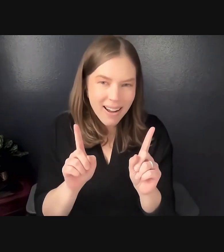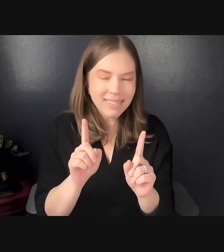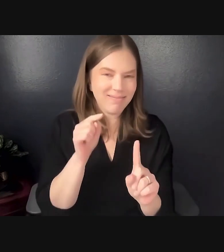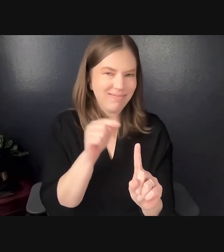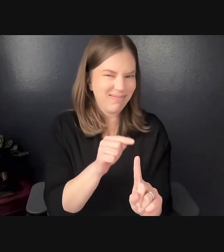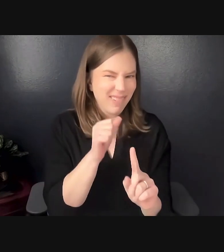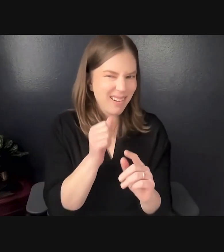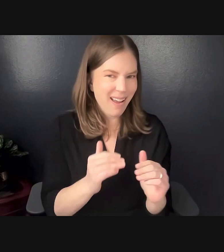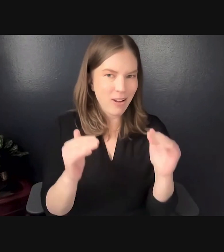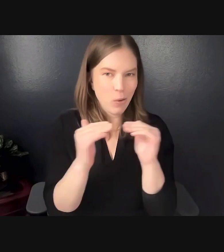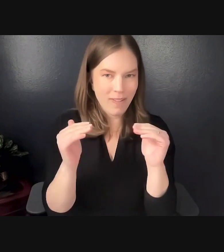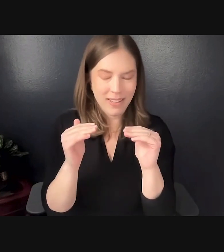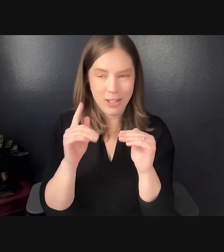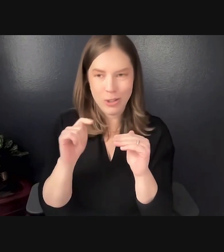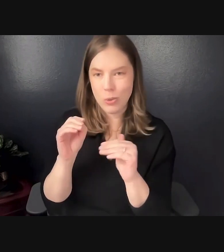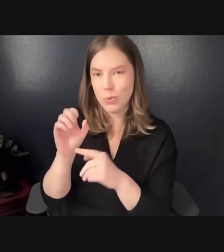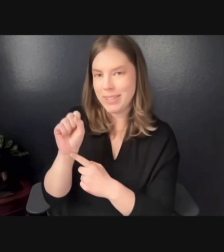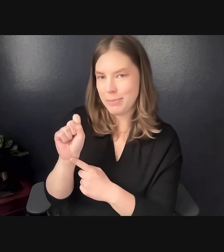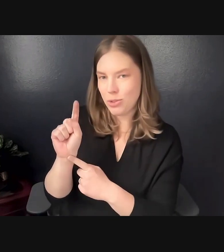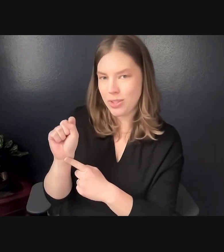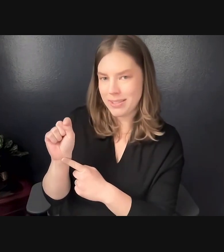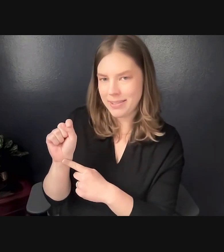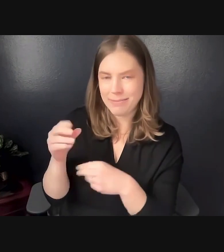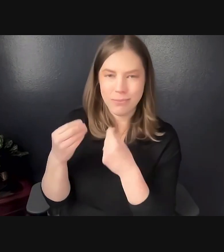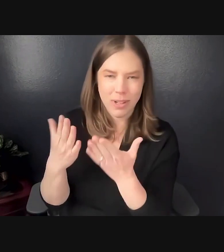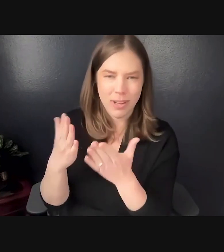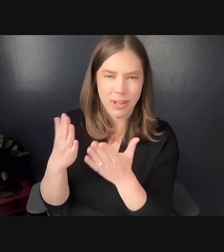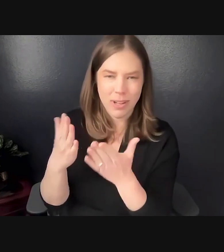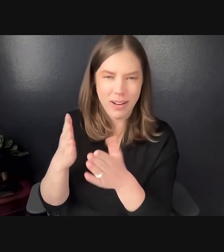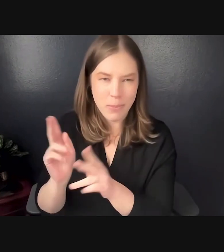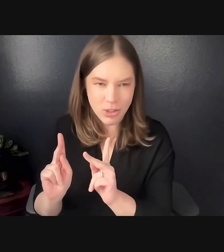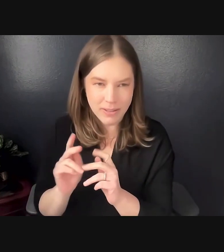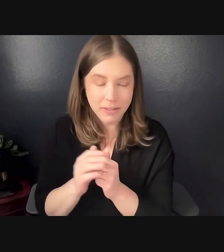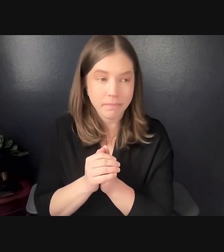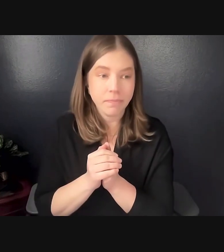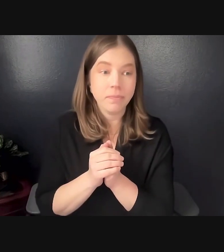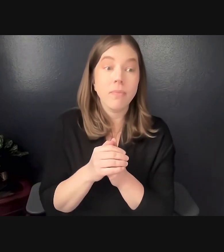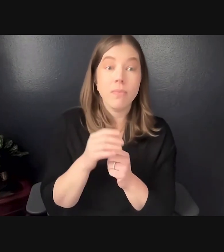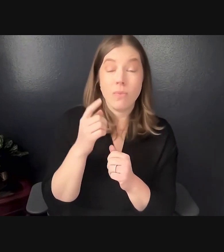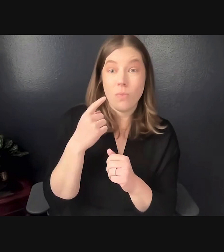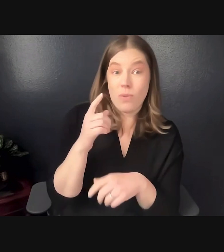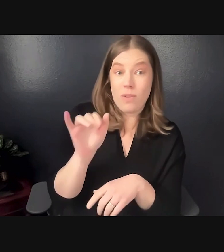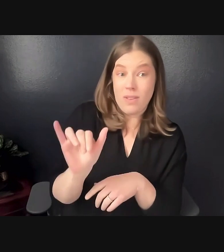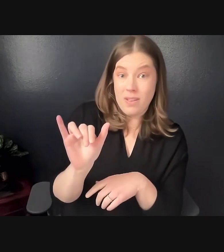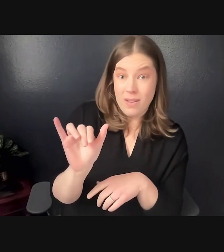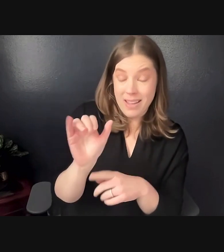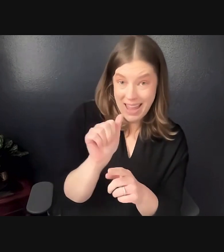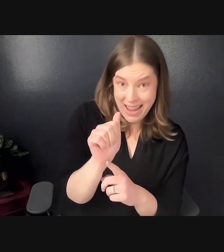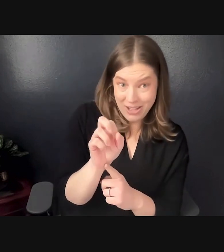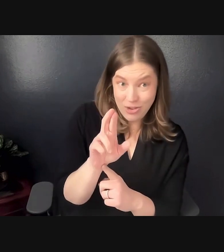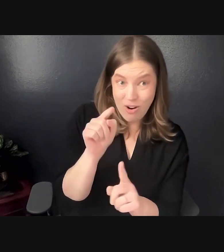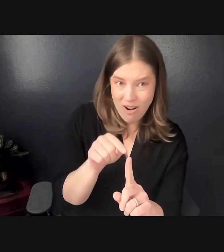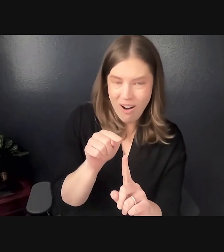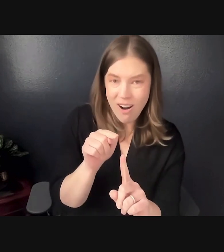We know that ASR is out there, it's used a lot, but it is not equivalent to